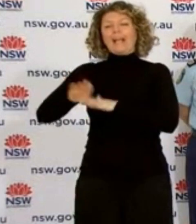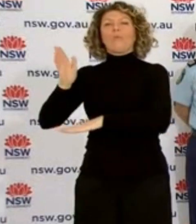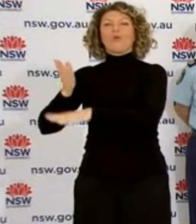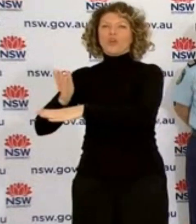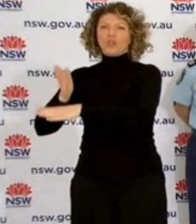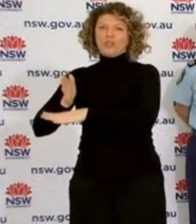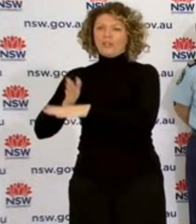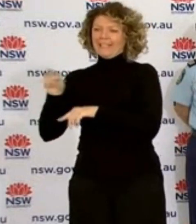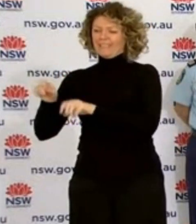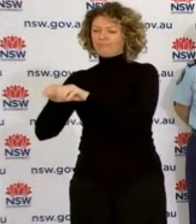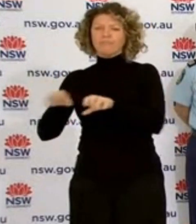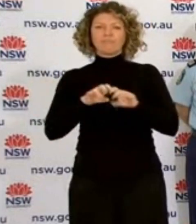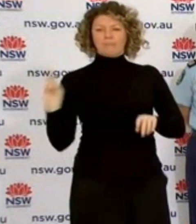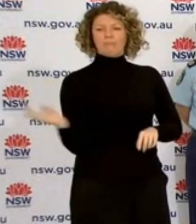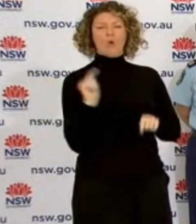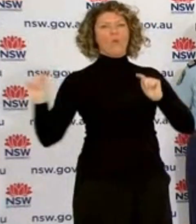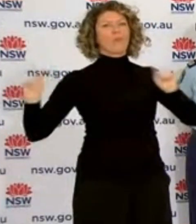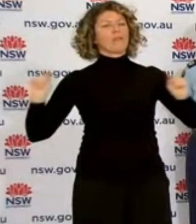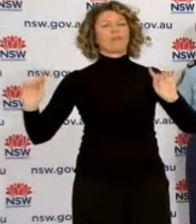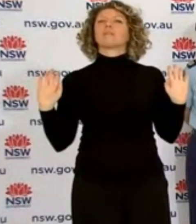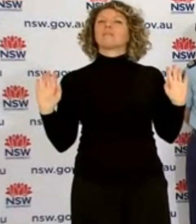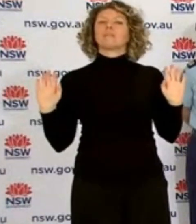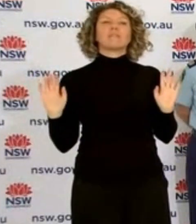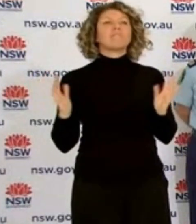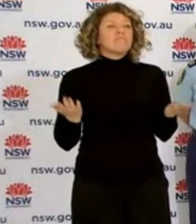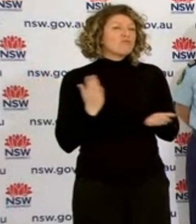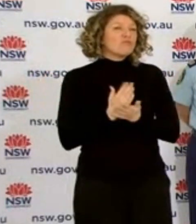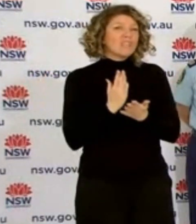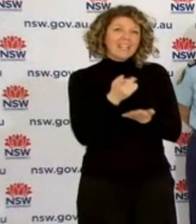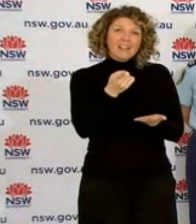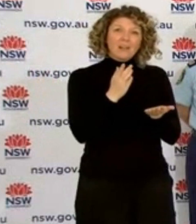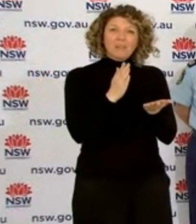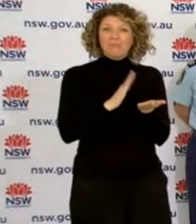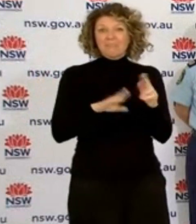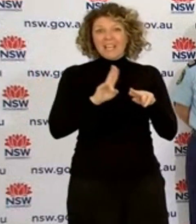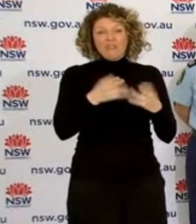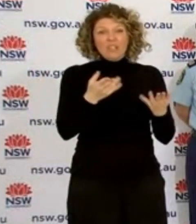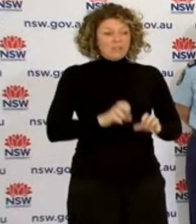that is also, we're asking parents to also not send their children